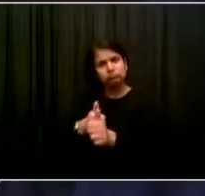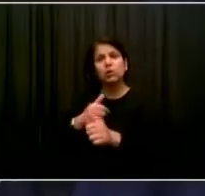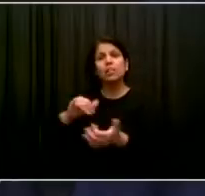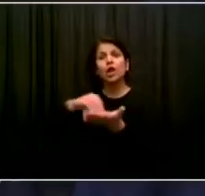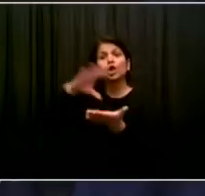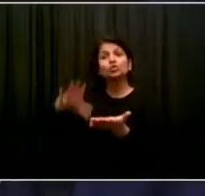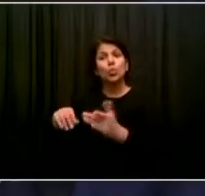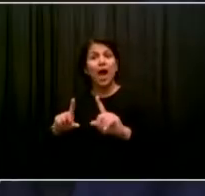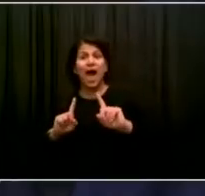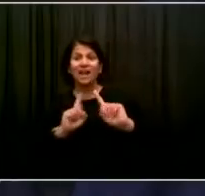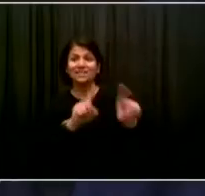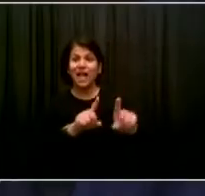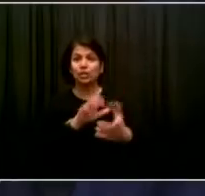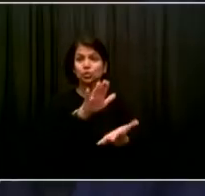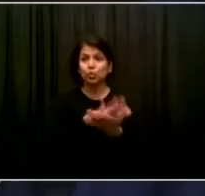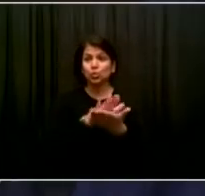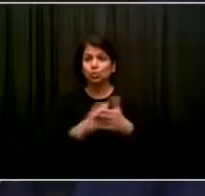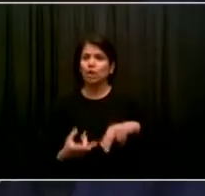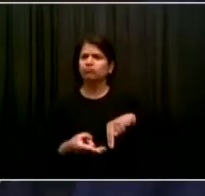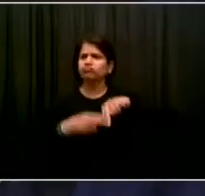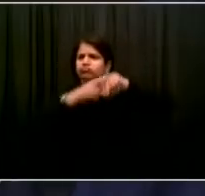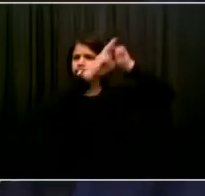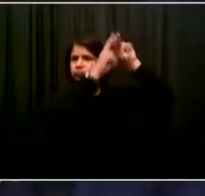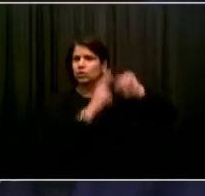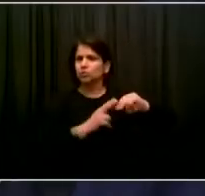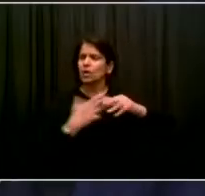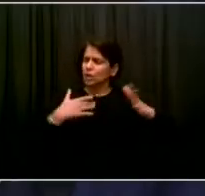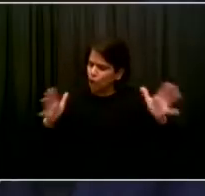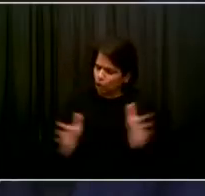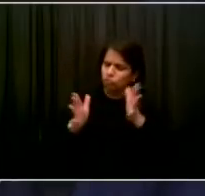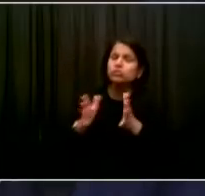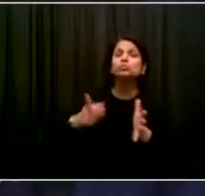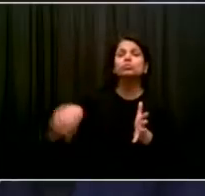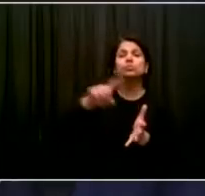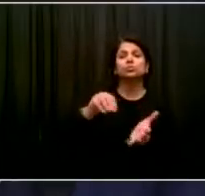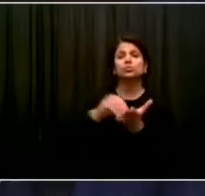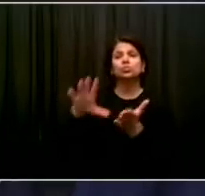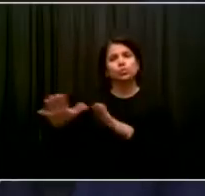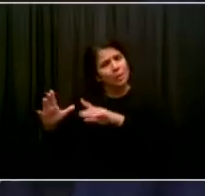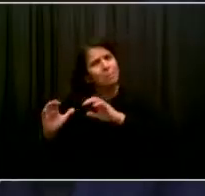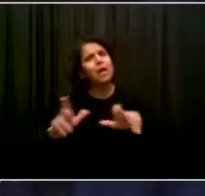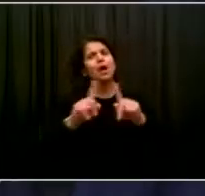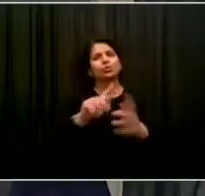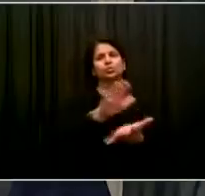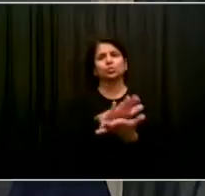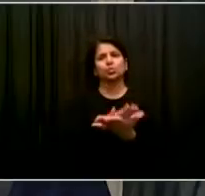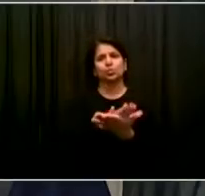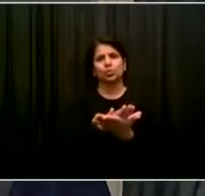more students to come back to school, and that's the way that we're progressing on that at this point.